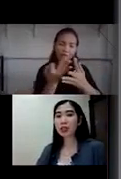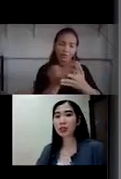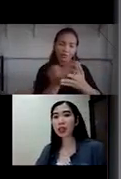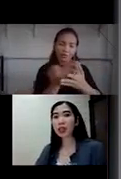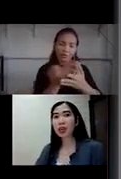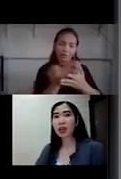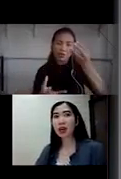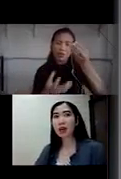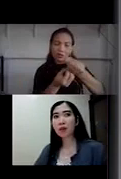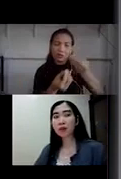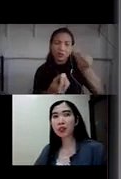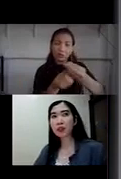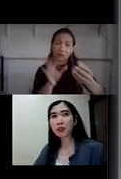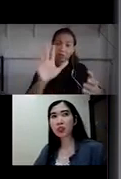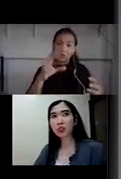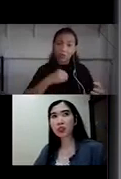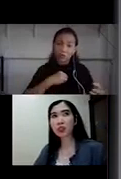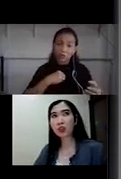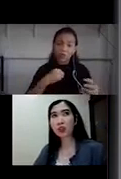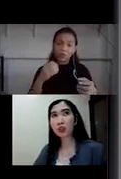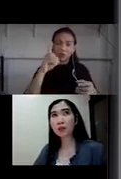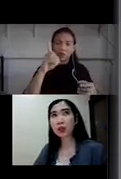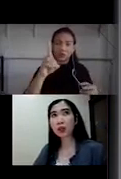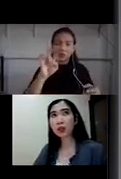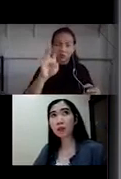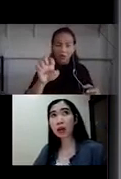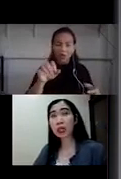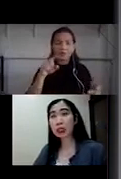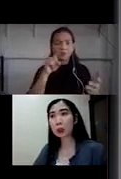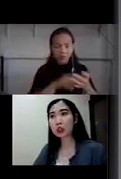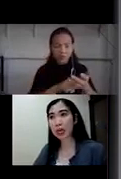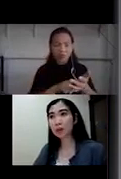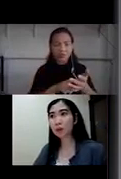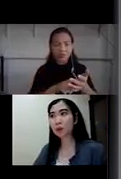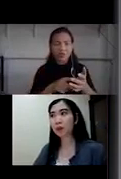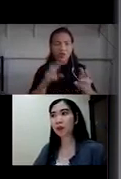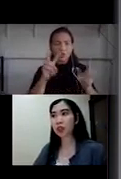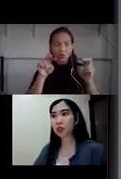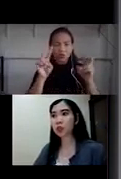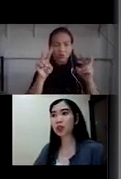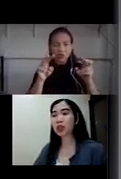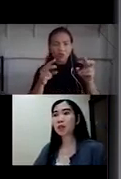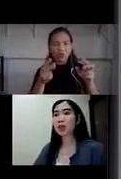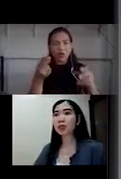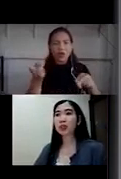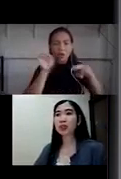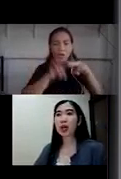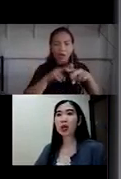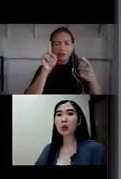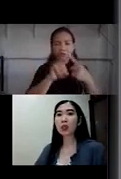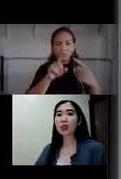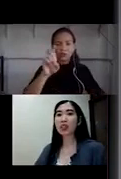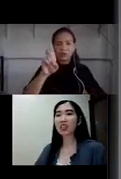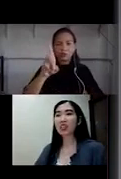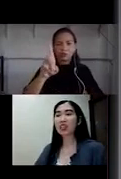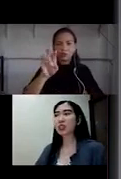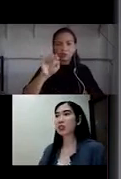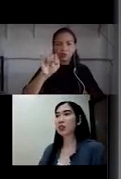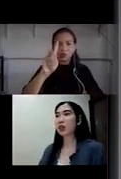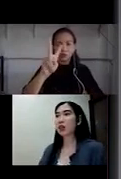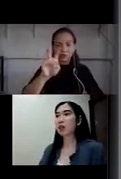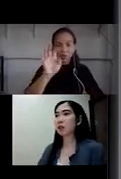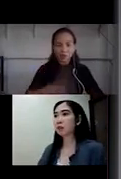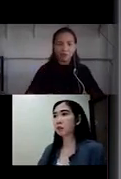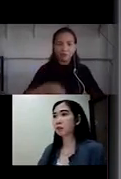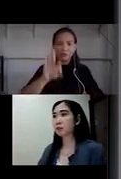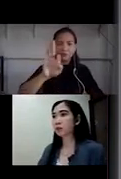siya. Dati, this feature is called Add to Drive feature, but now it is